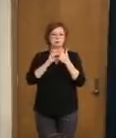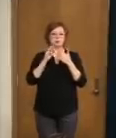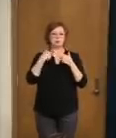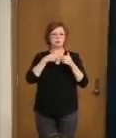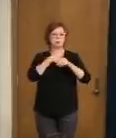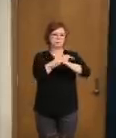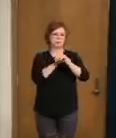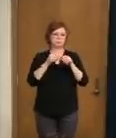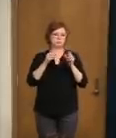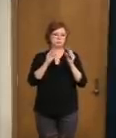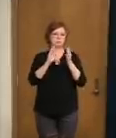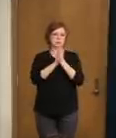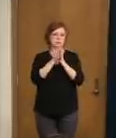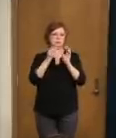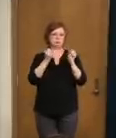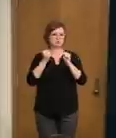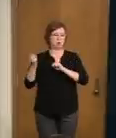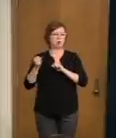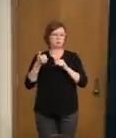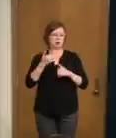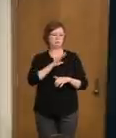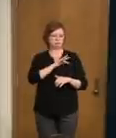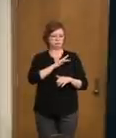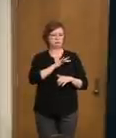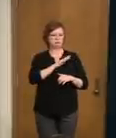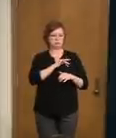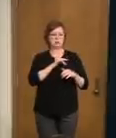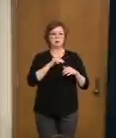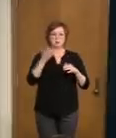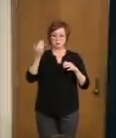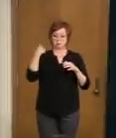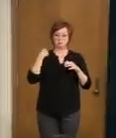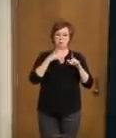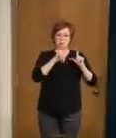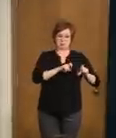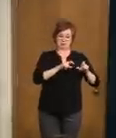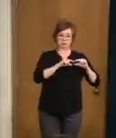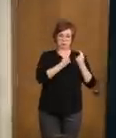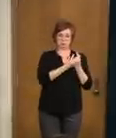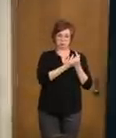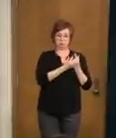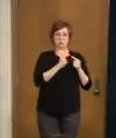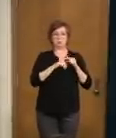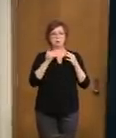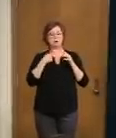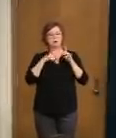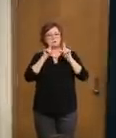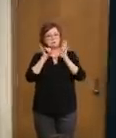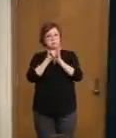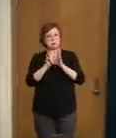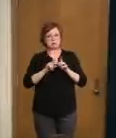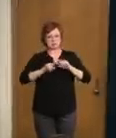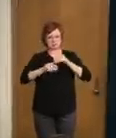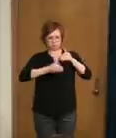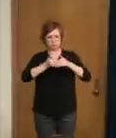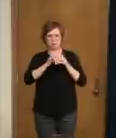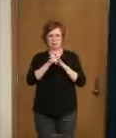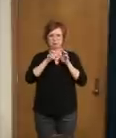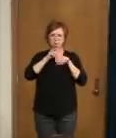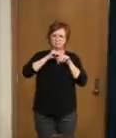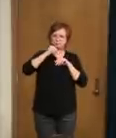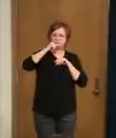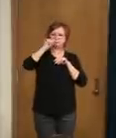rollout. In the early going of the pilots, our processes, and looking at delivery to remote northern